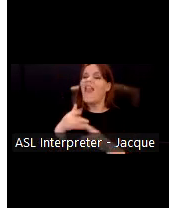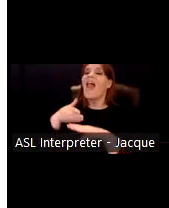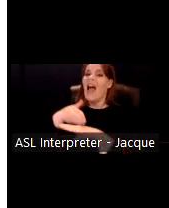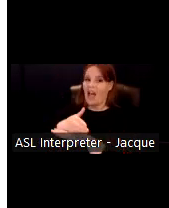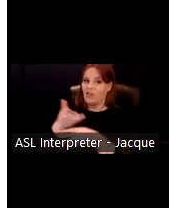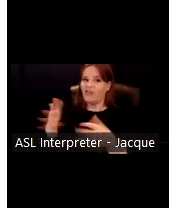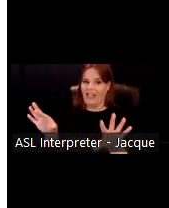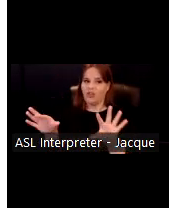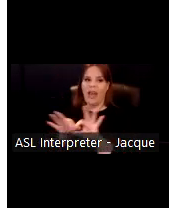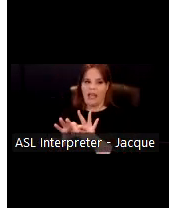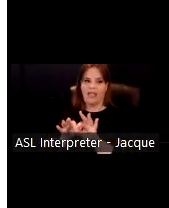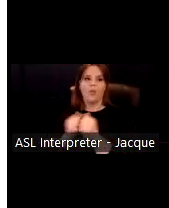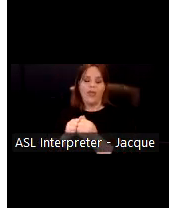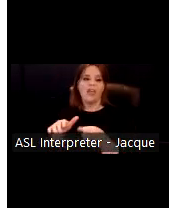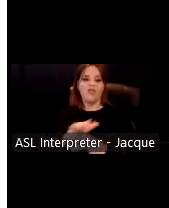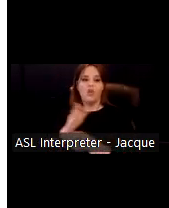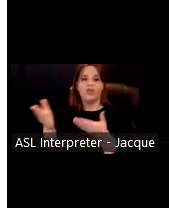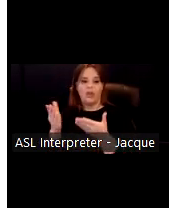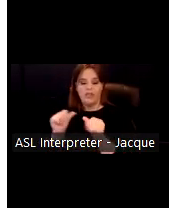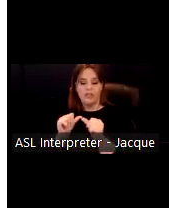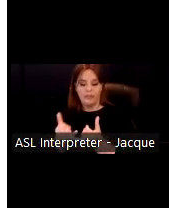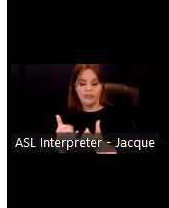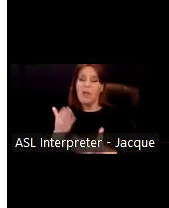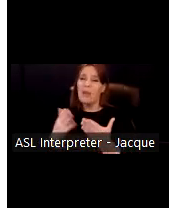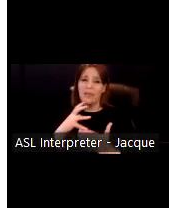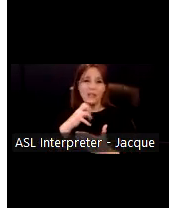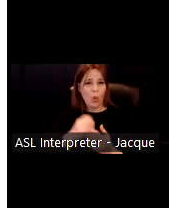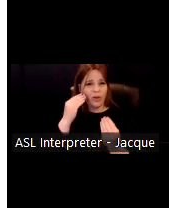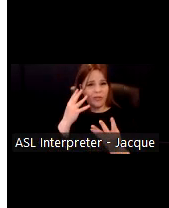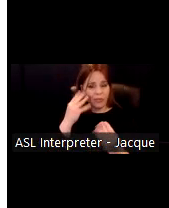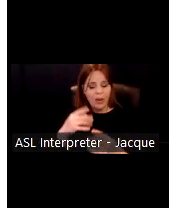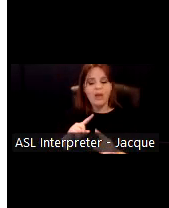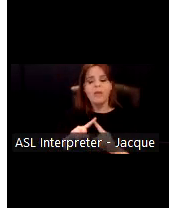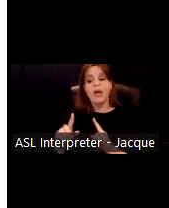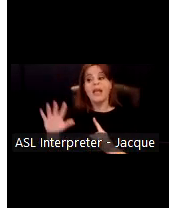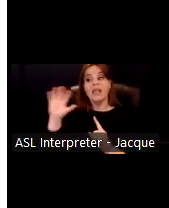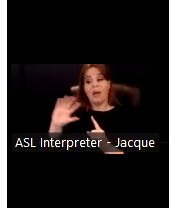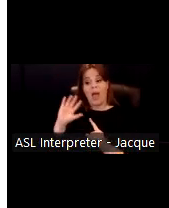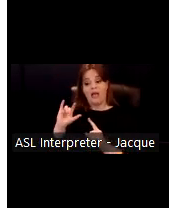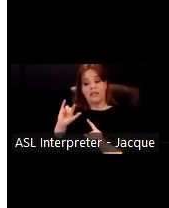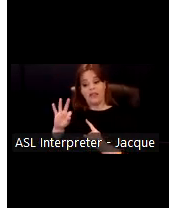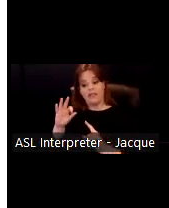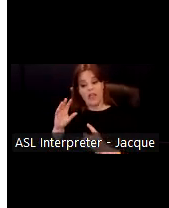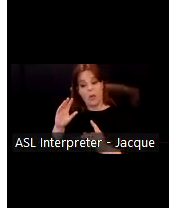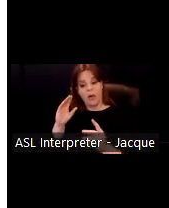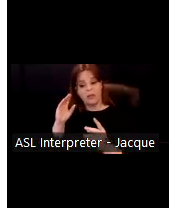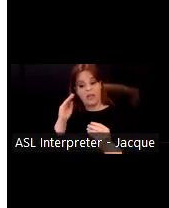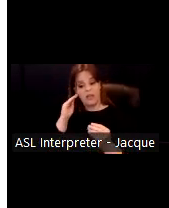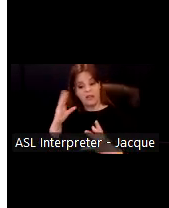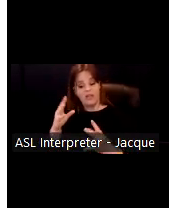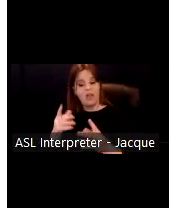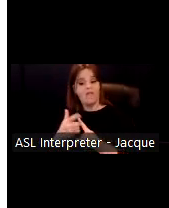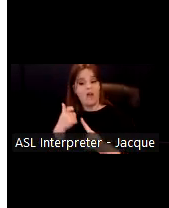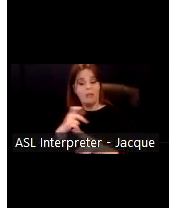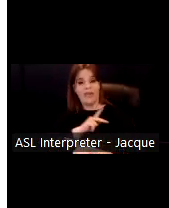This might be outdated for me, but I have received information that in the past, if there was referrals coming from the Department of Health in King County, would